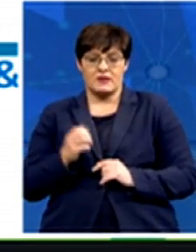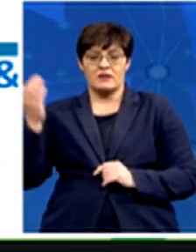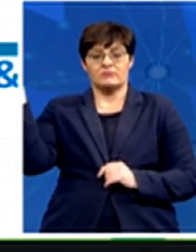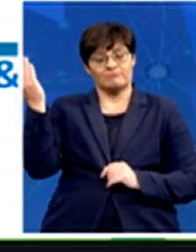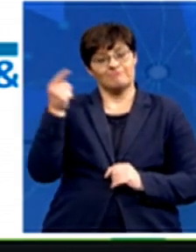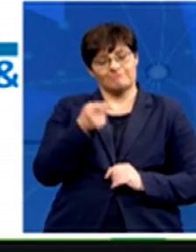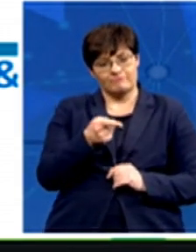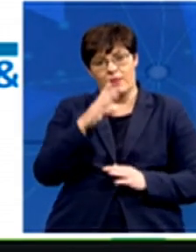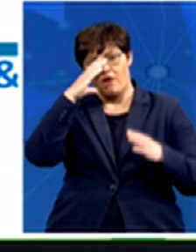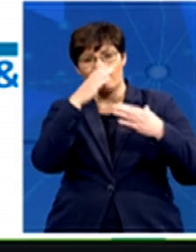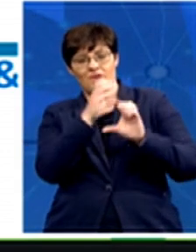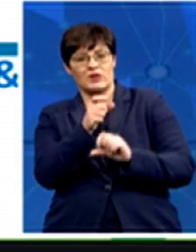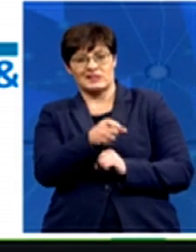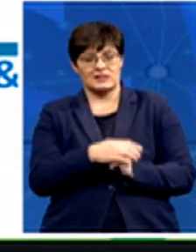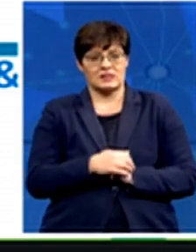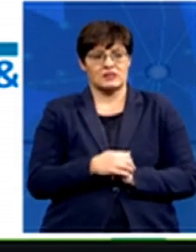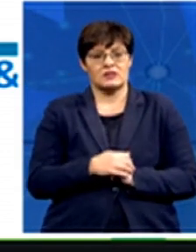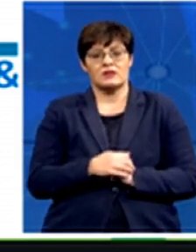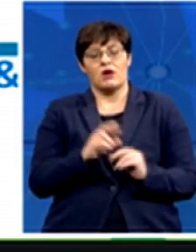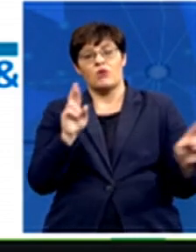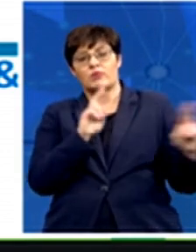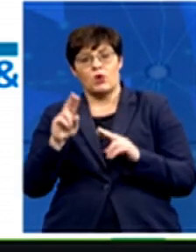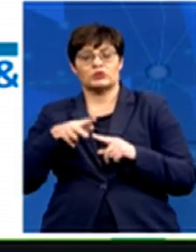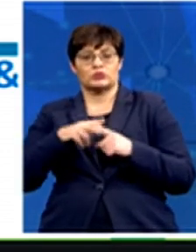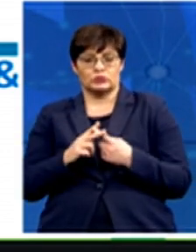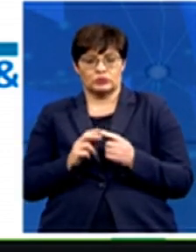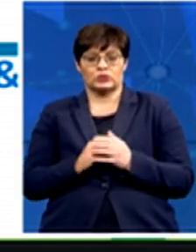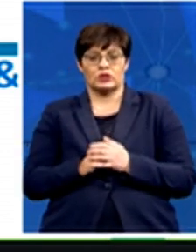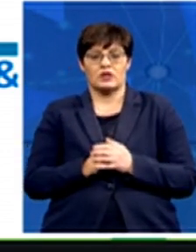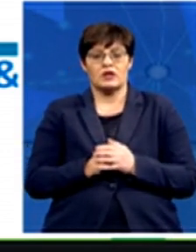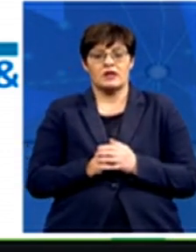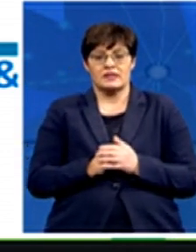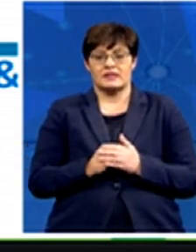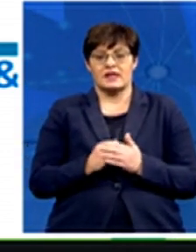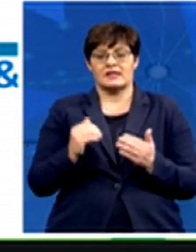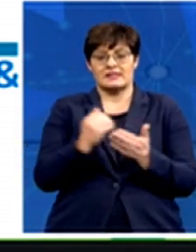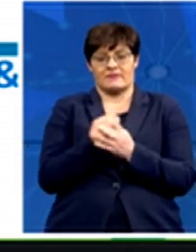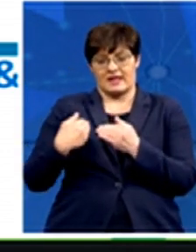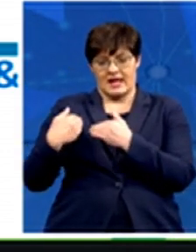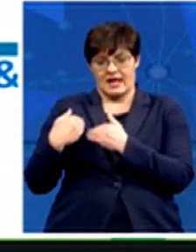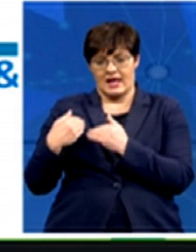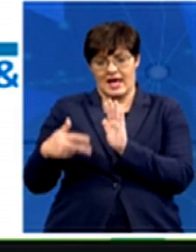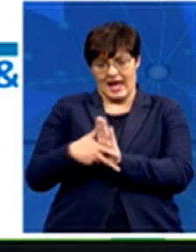the reporting tool, which is the MedSafety app that SAHPRA has actually acquired and launched in April